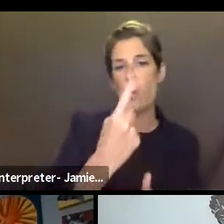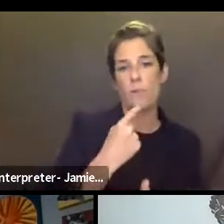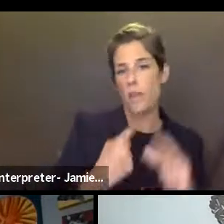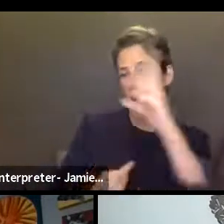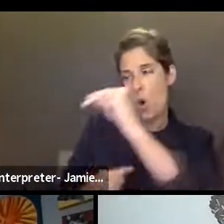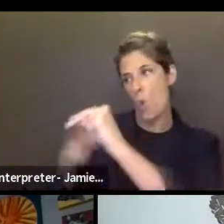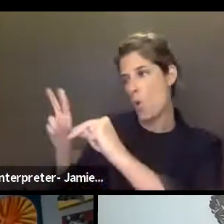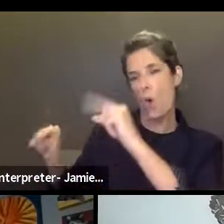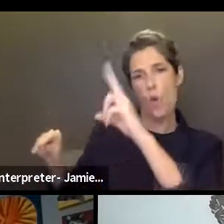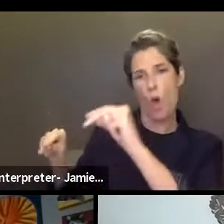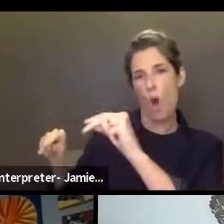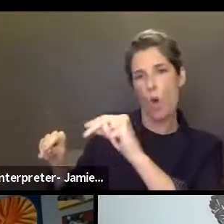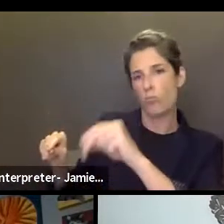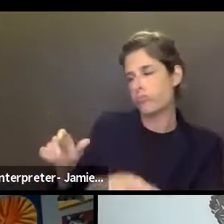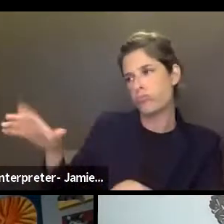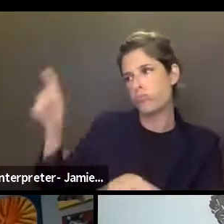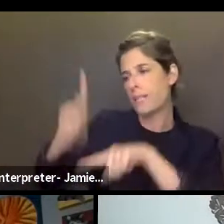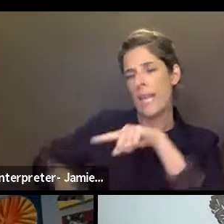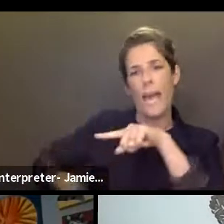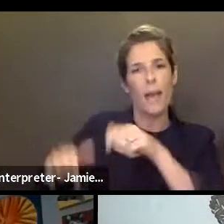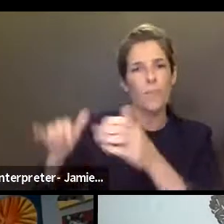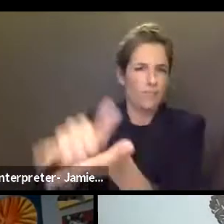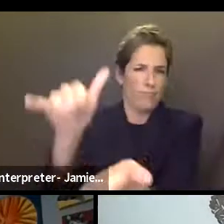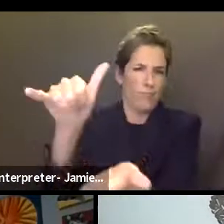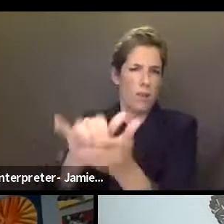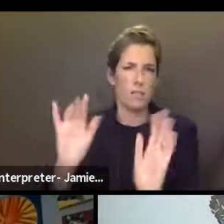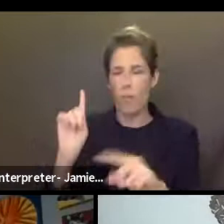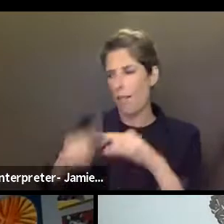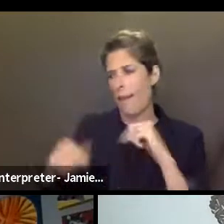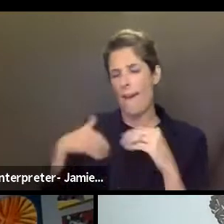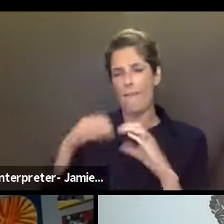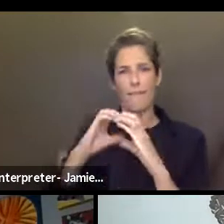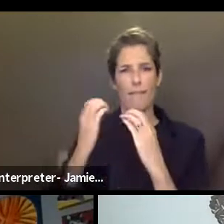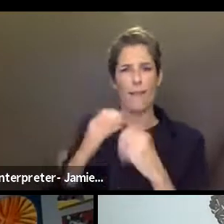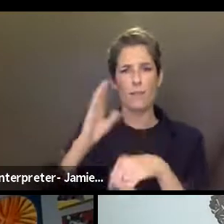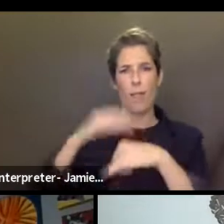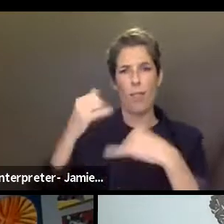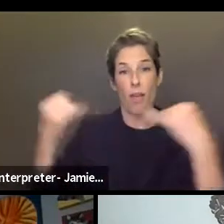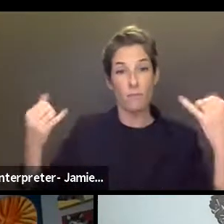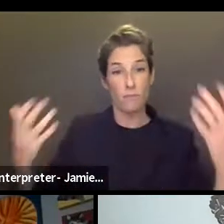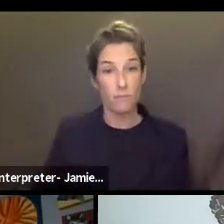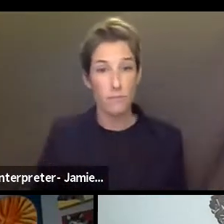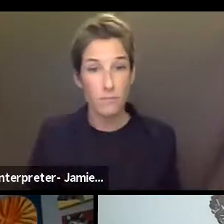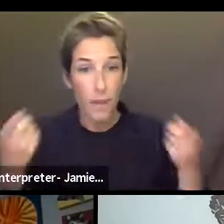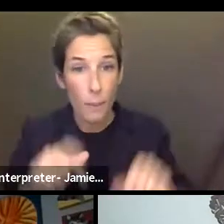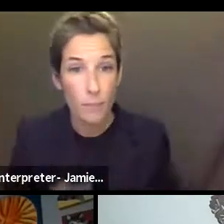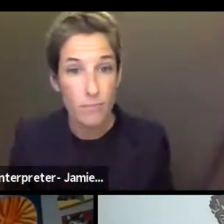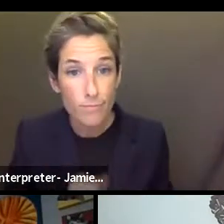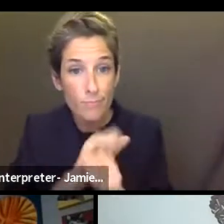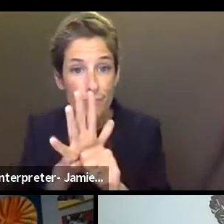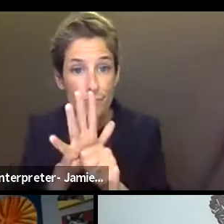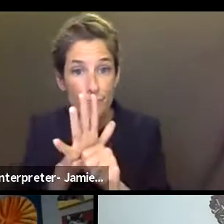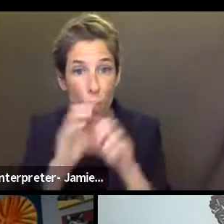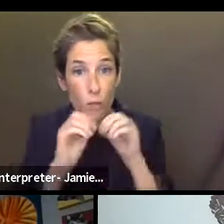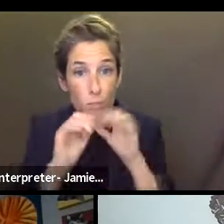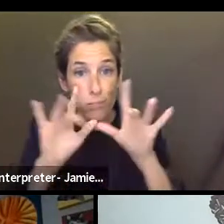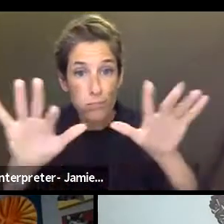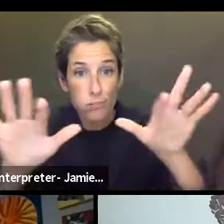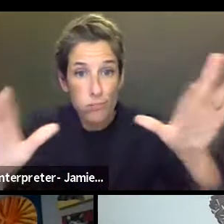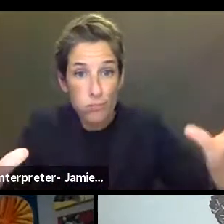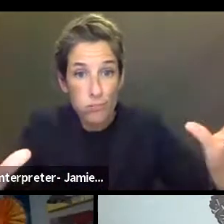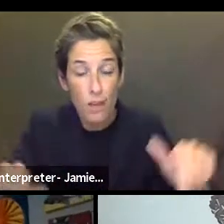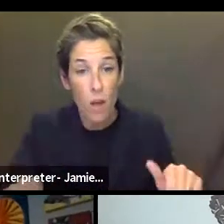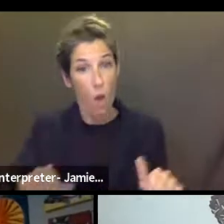that. Oh no, it'd be impossible. And then suddenly a global pandemic hits and it's like, hey, everyone can go do